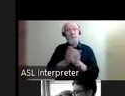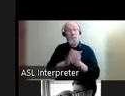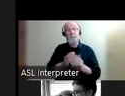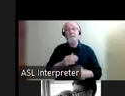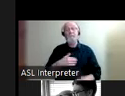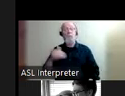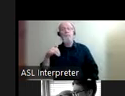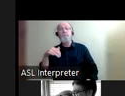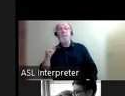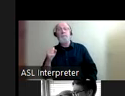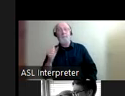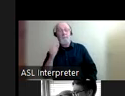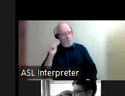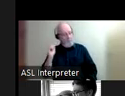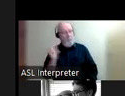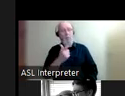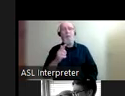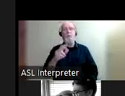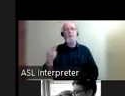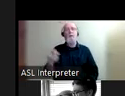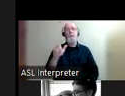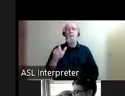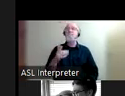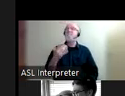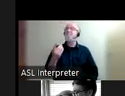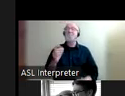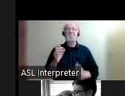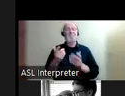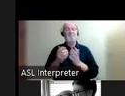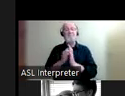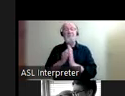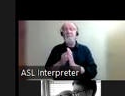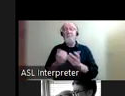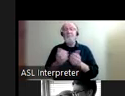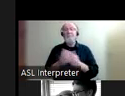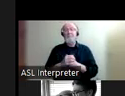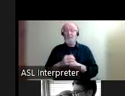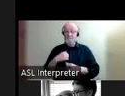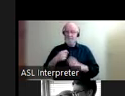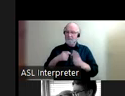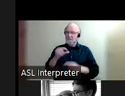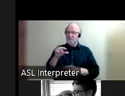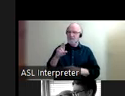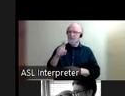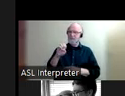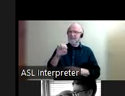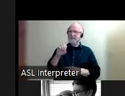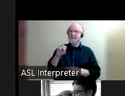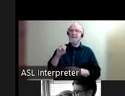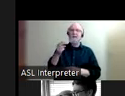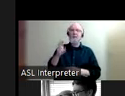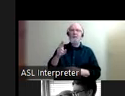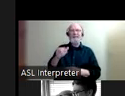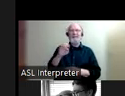And that's offered to all communities. So for example, I'm originally from Greens Harbor on the East